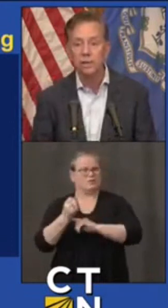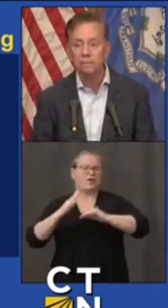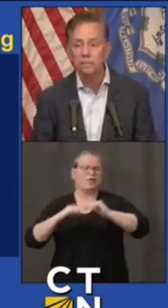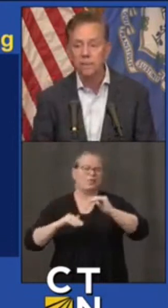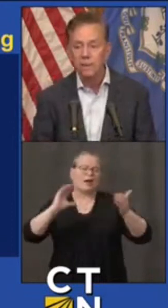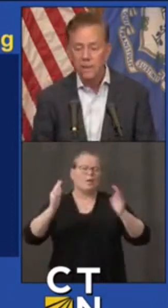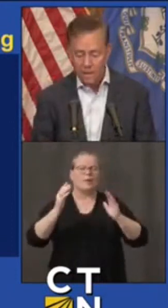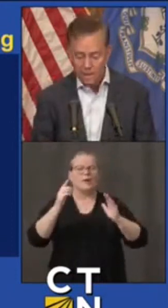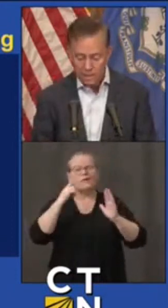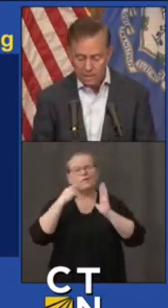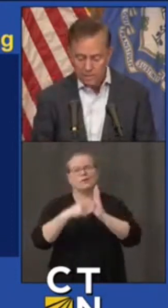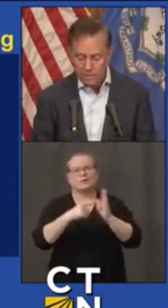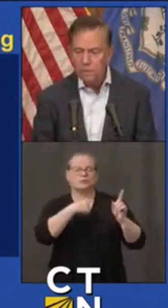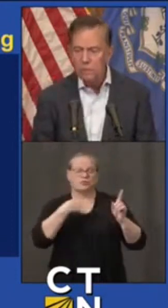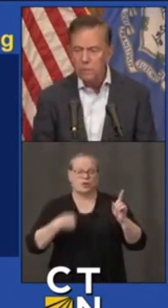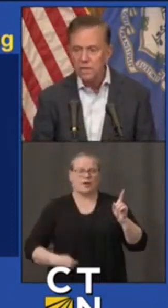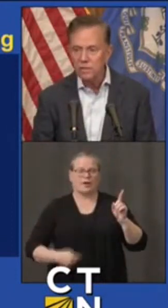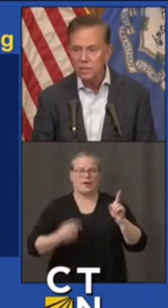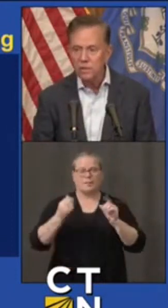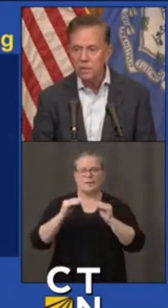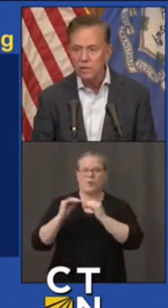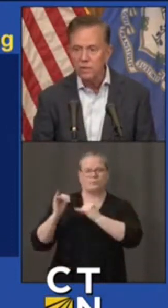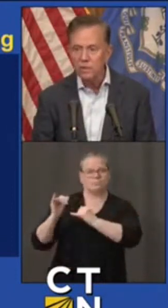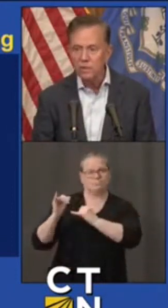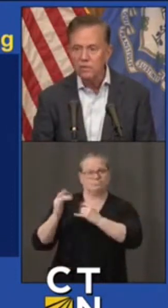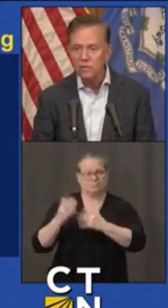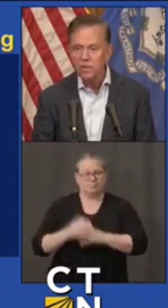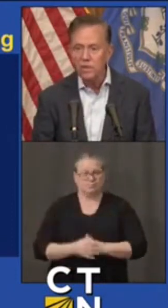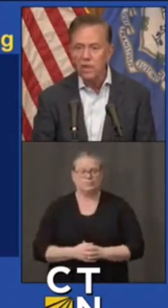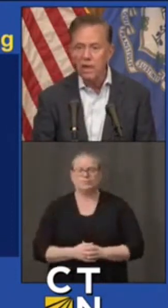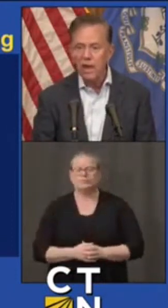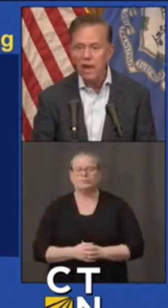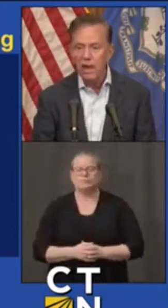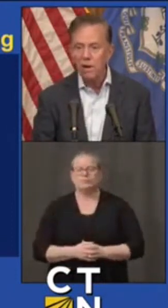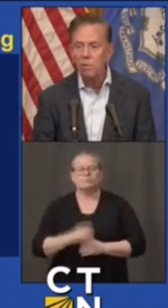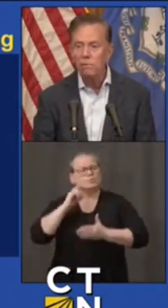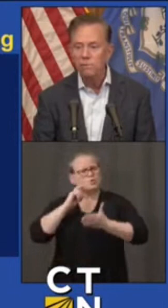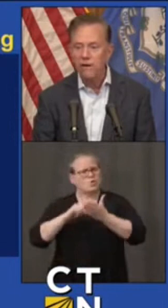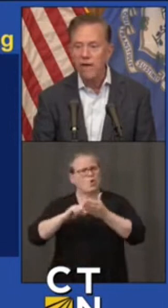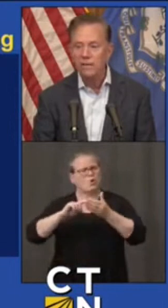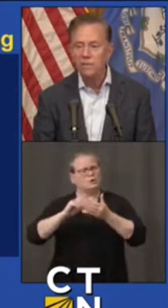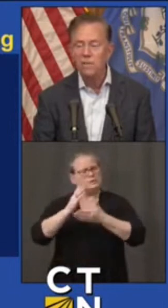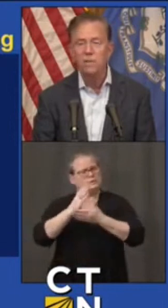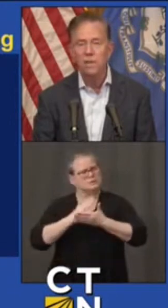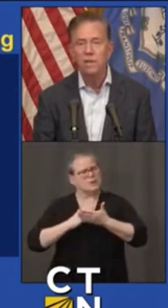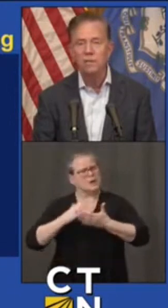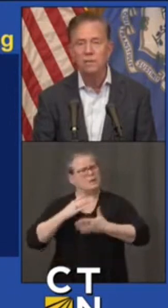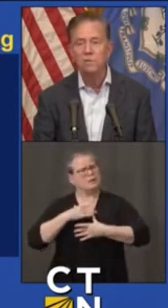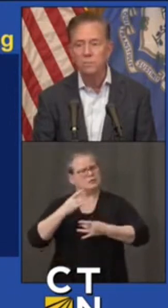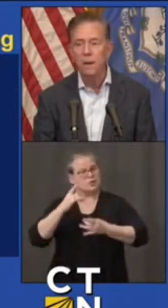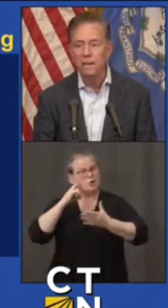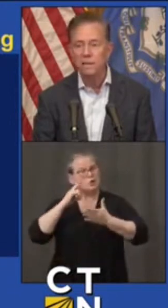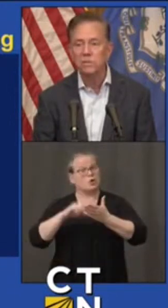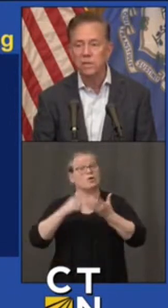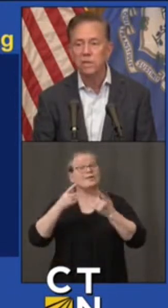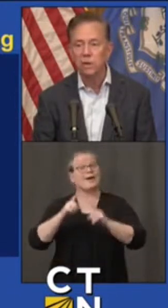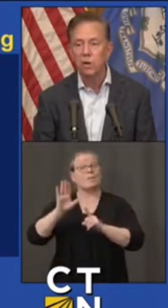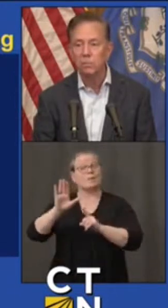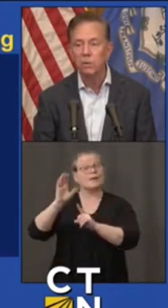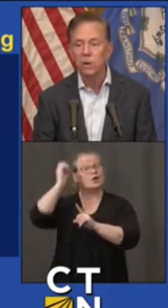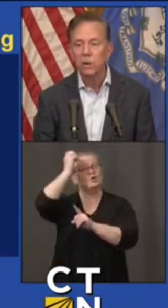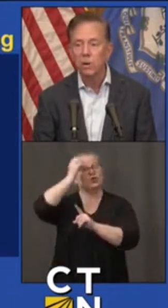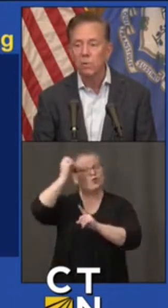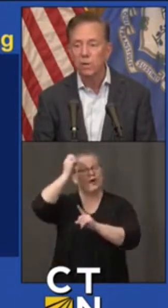China. And a couple of things here are interesting. You can see how fast things have spiked in